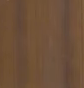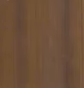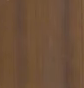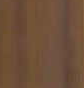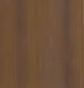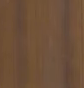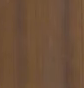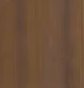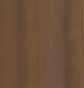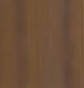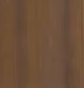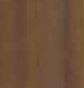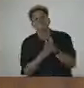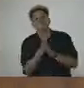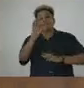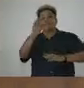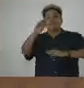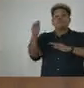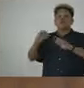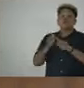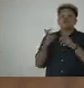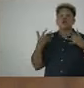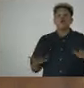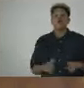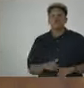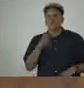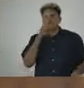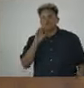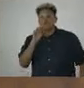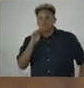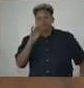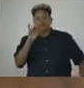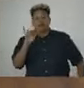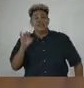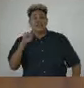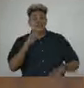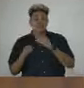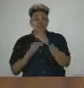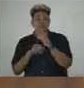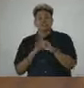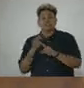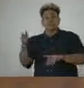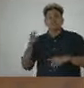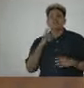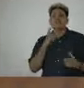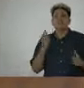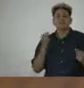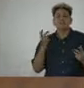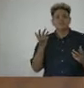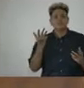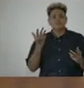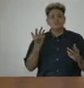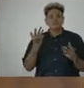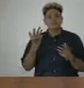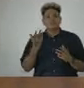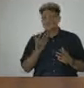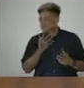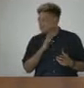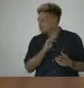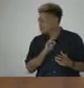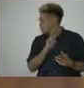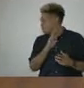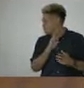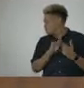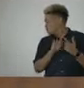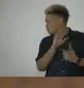complete. Through Mr. McKenzie also, Madam Speaker, the Dundee to